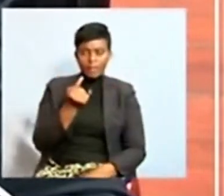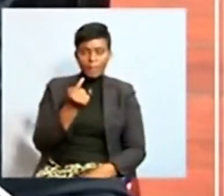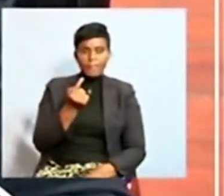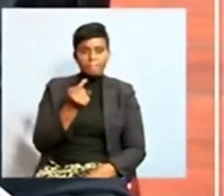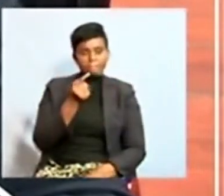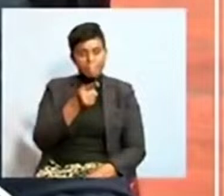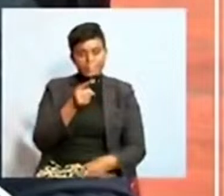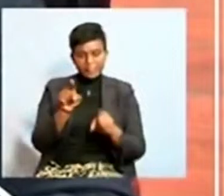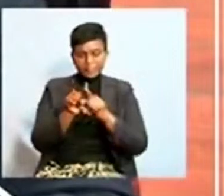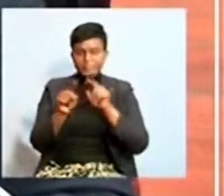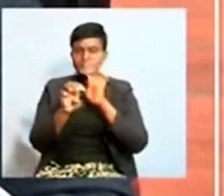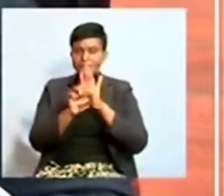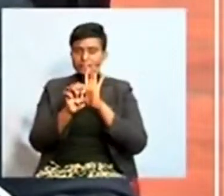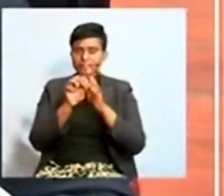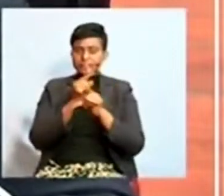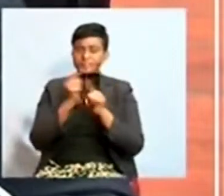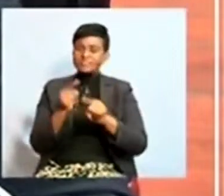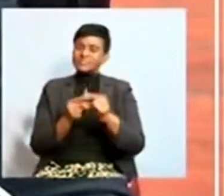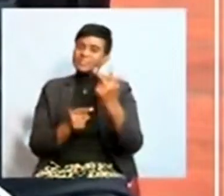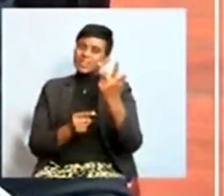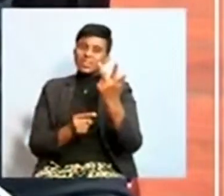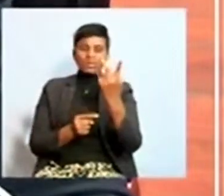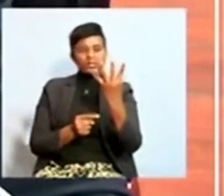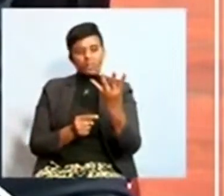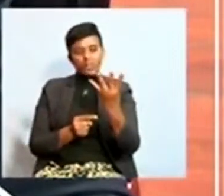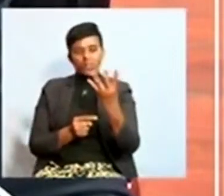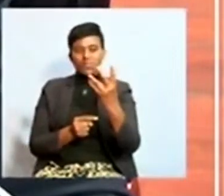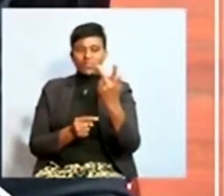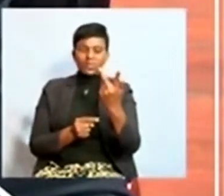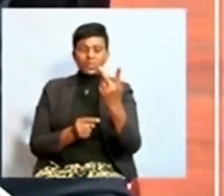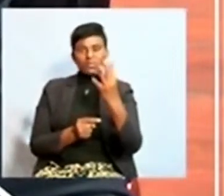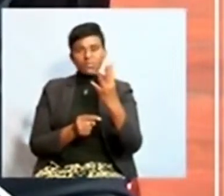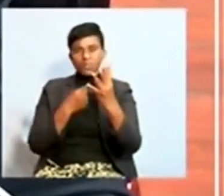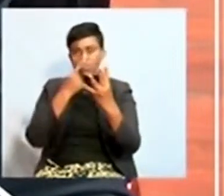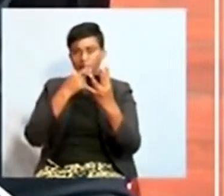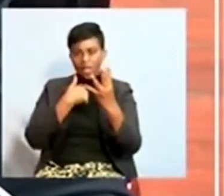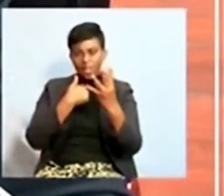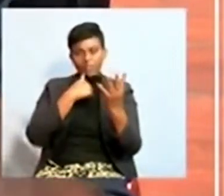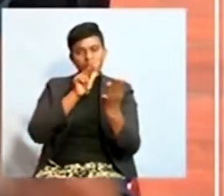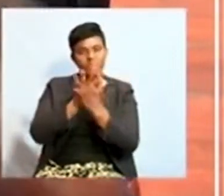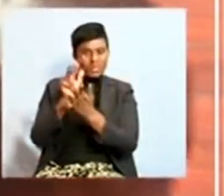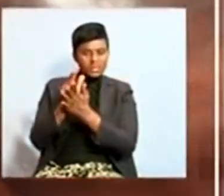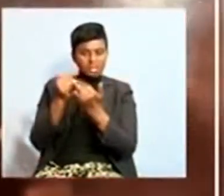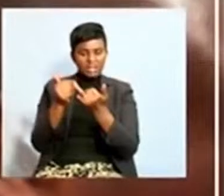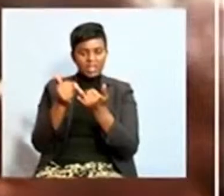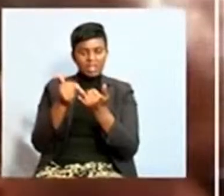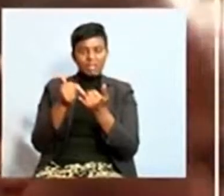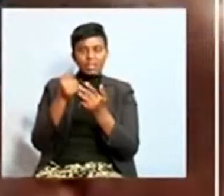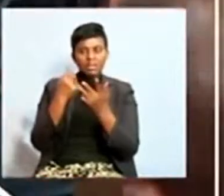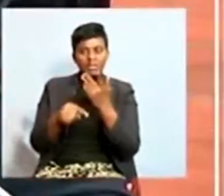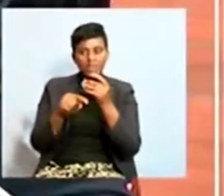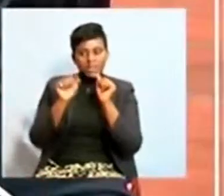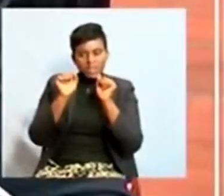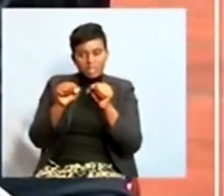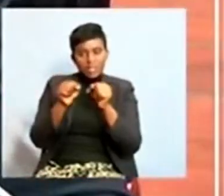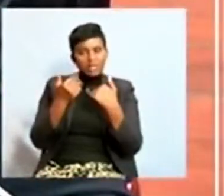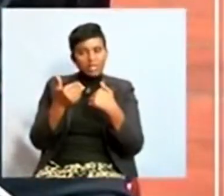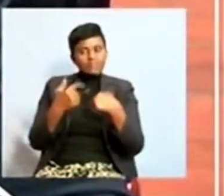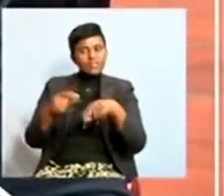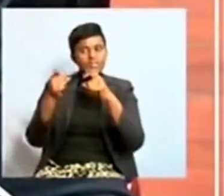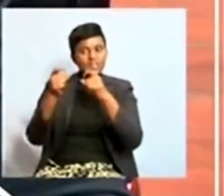it's like it's just 3 or 4 who have signed so far. What could be the main